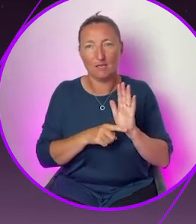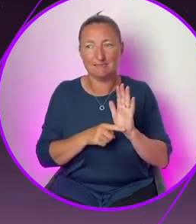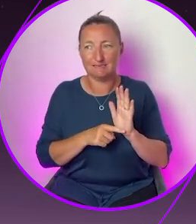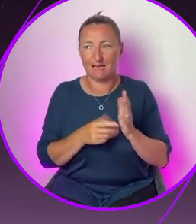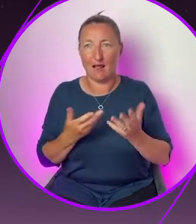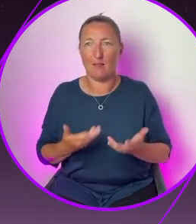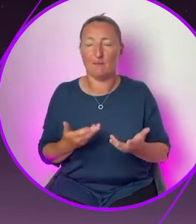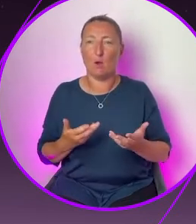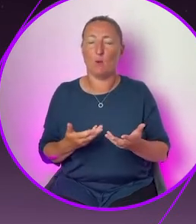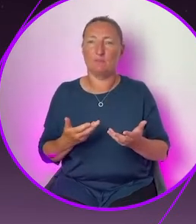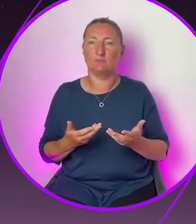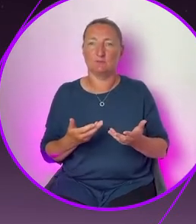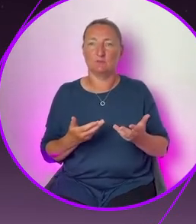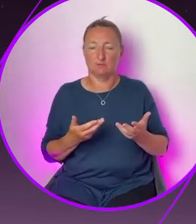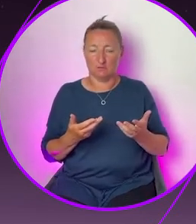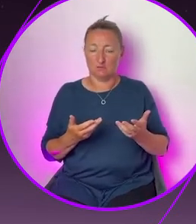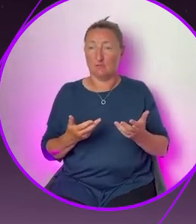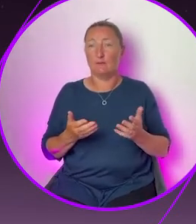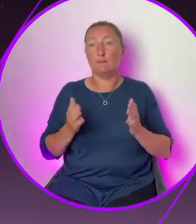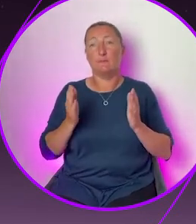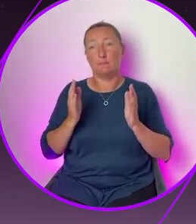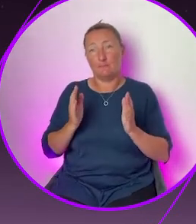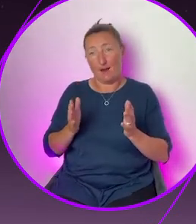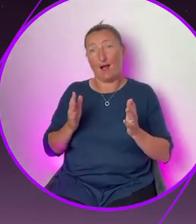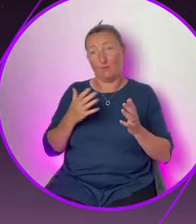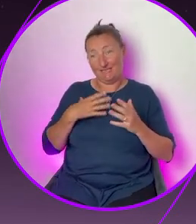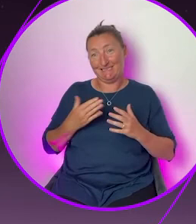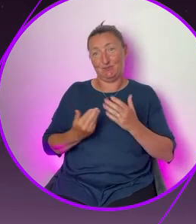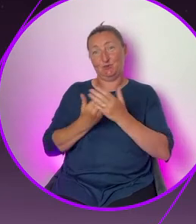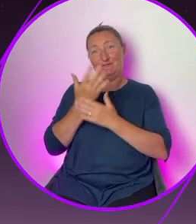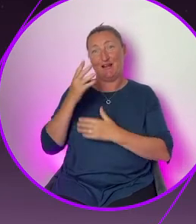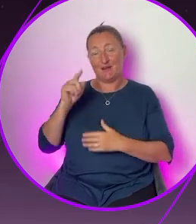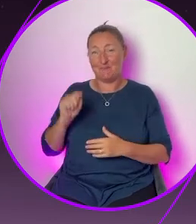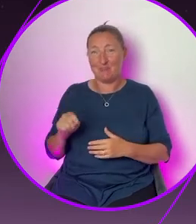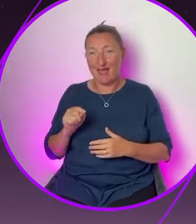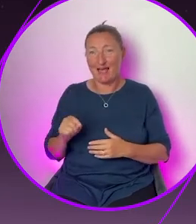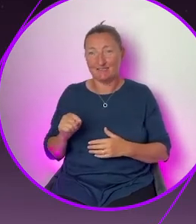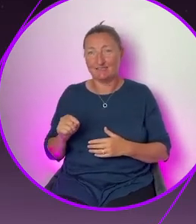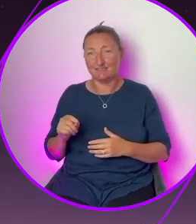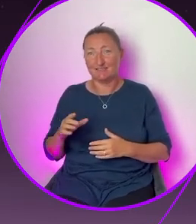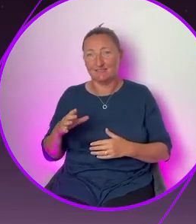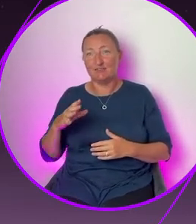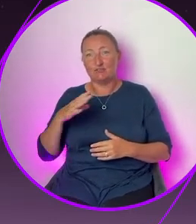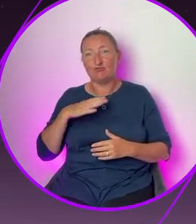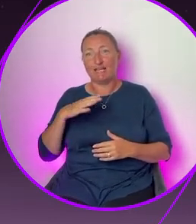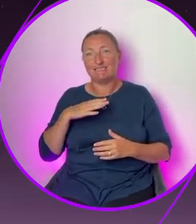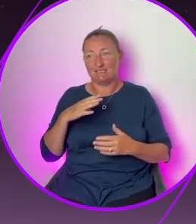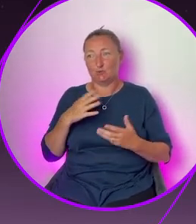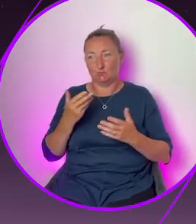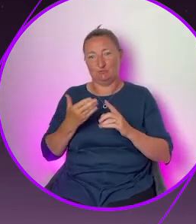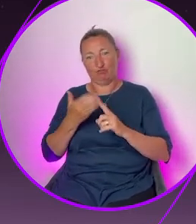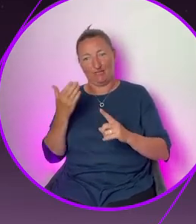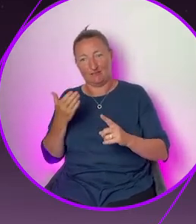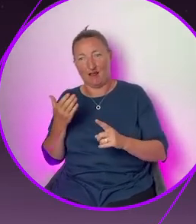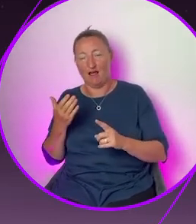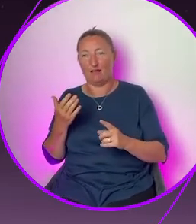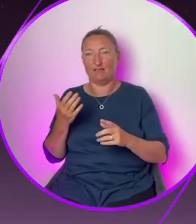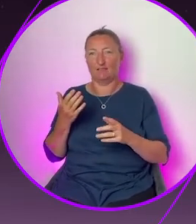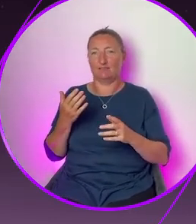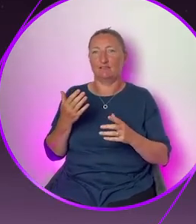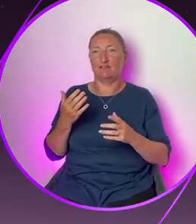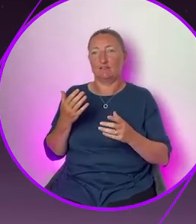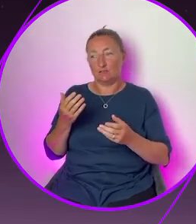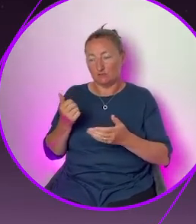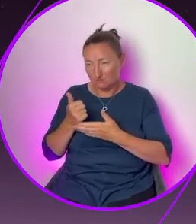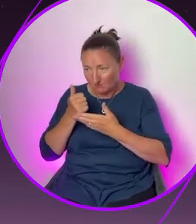right now, but these need to be developed in order for this value to be recognized, supported,